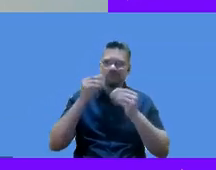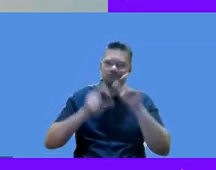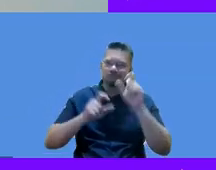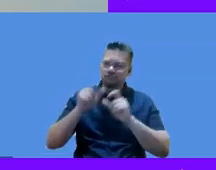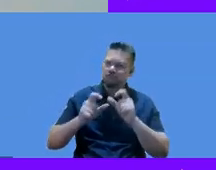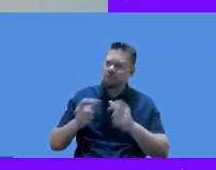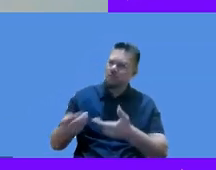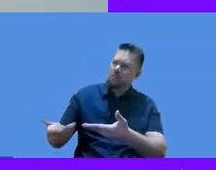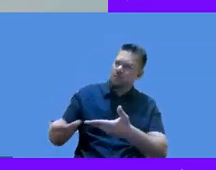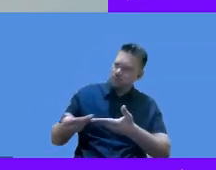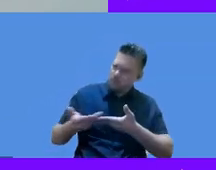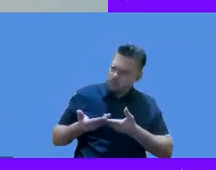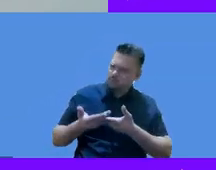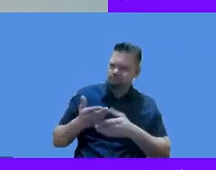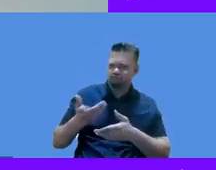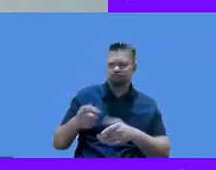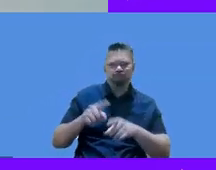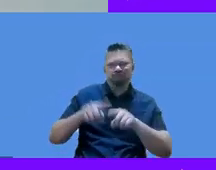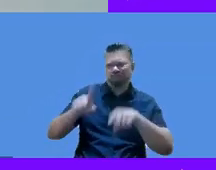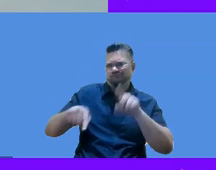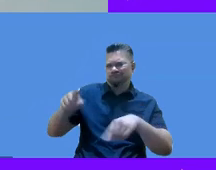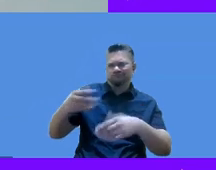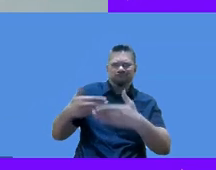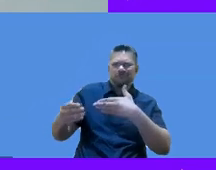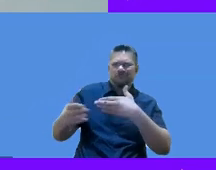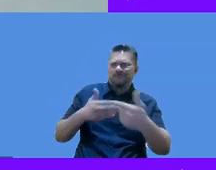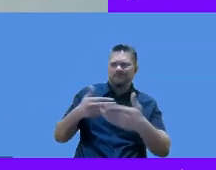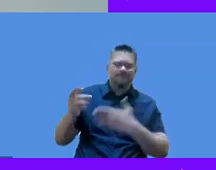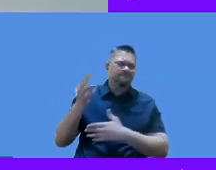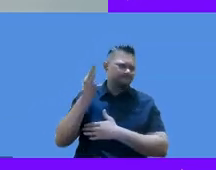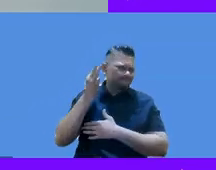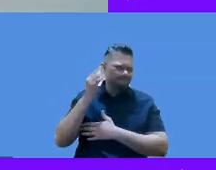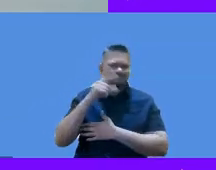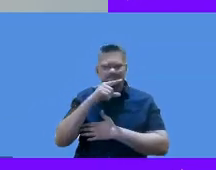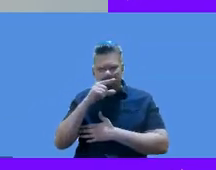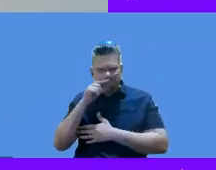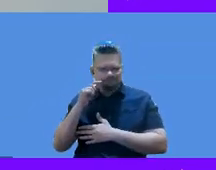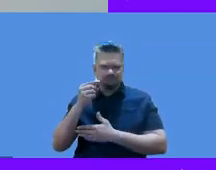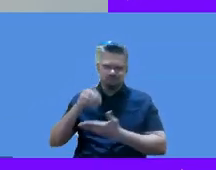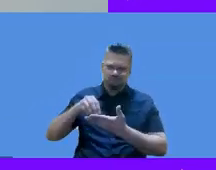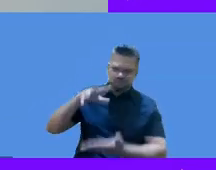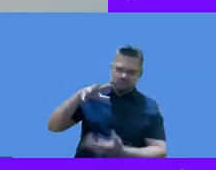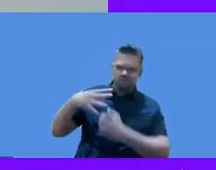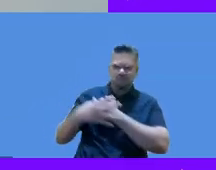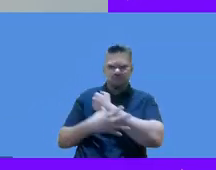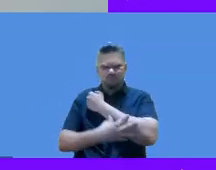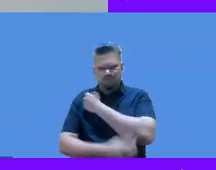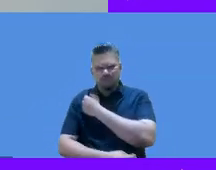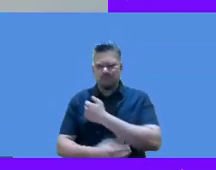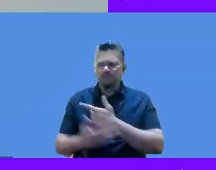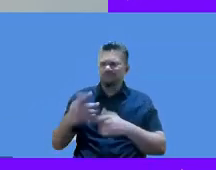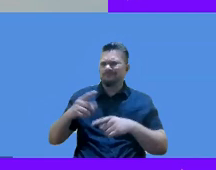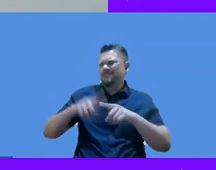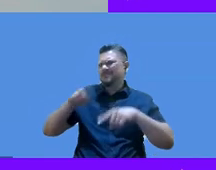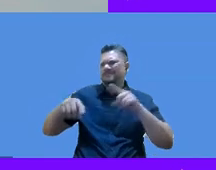in gender, ethnicity, ability, socioeconomic status, and other factors. This means ensuring that advocacy and